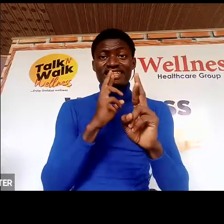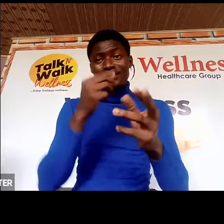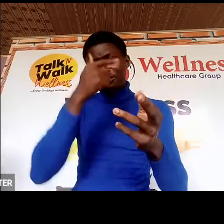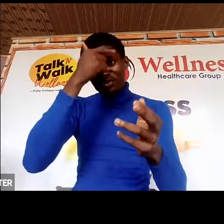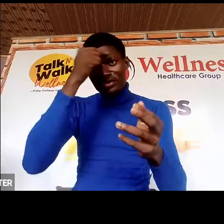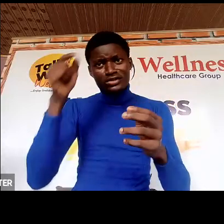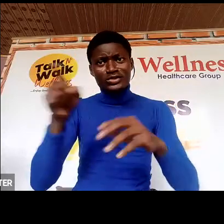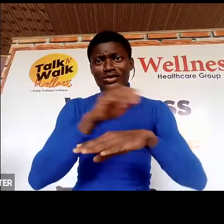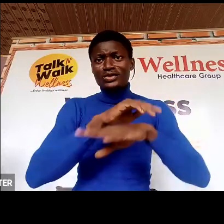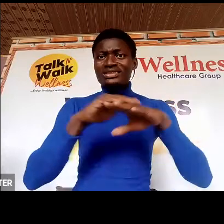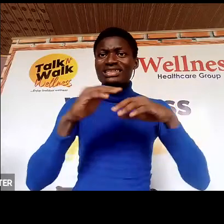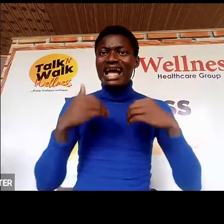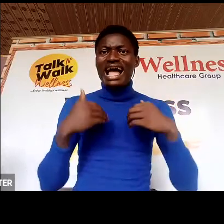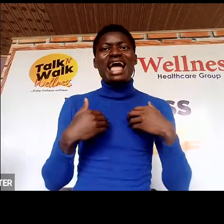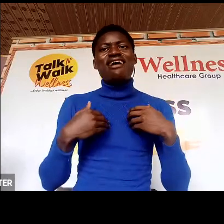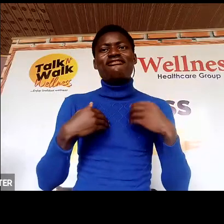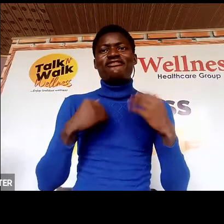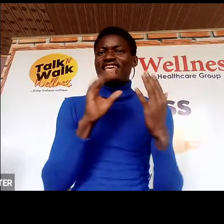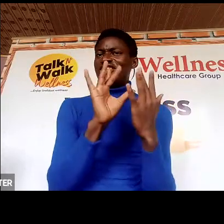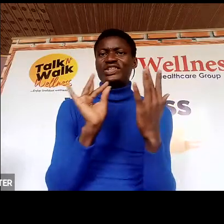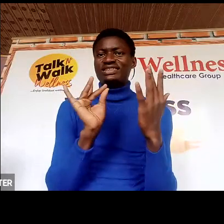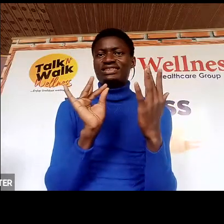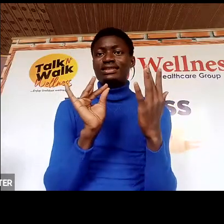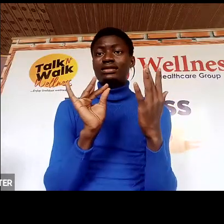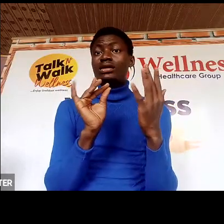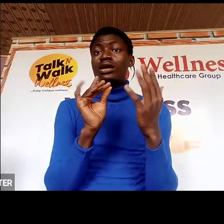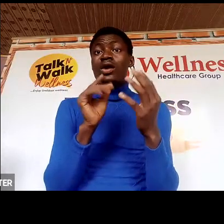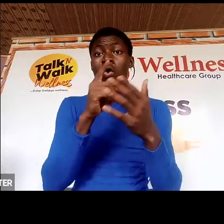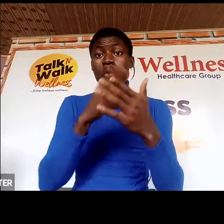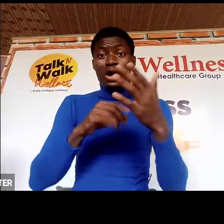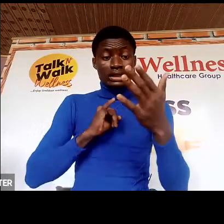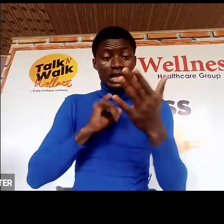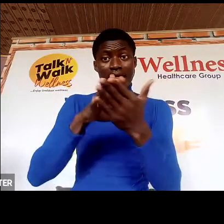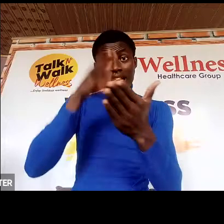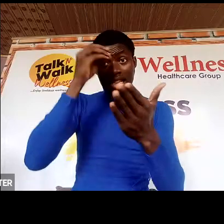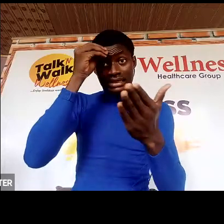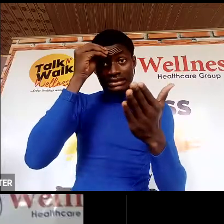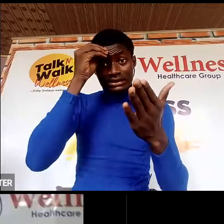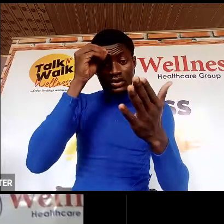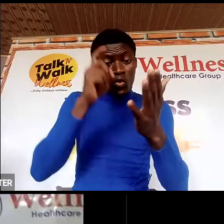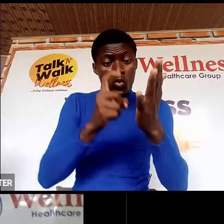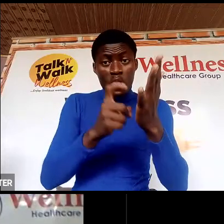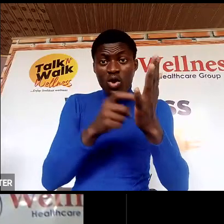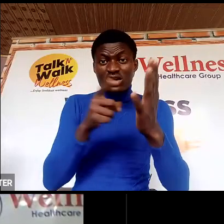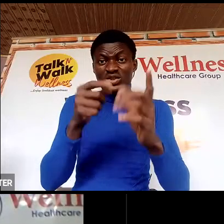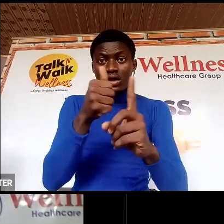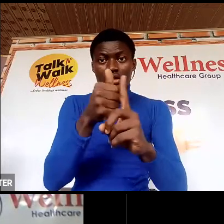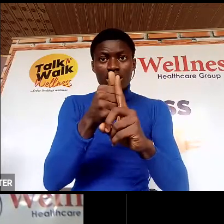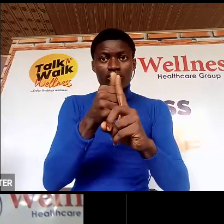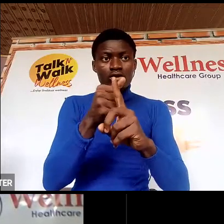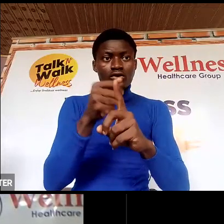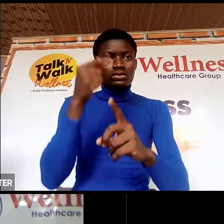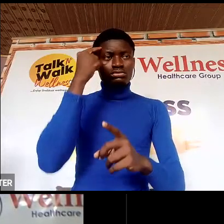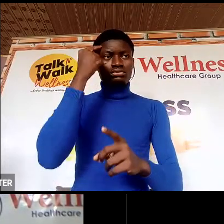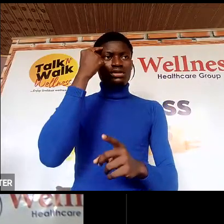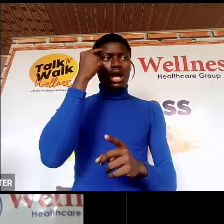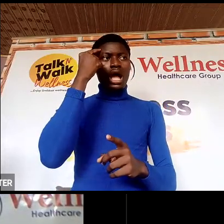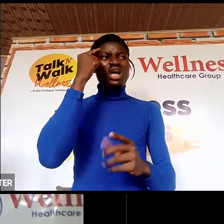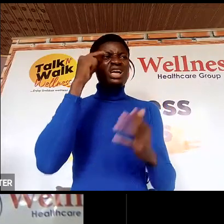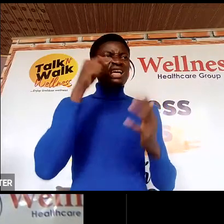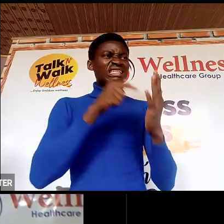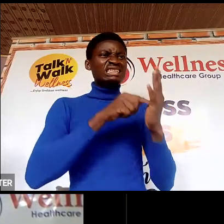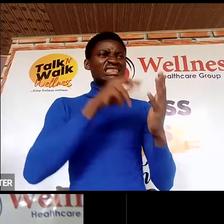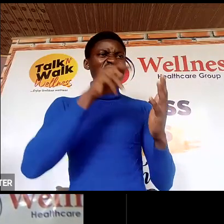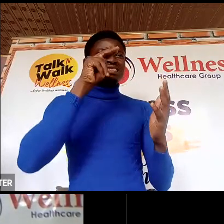that, fine, these needs are not satiable, but my resources are satiable, are